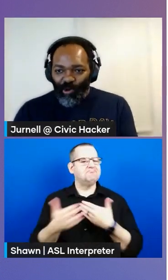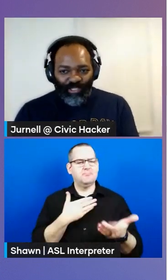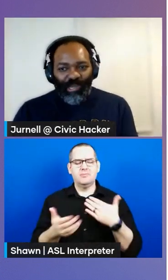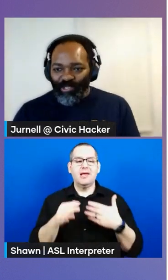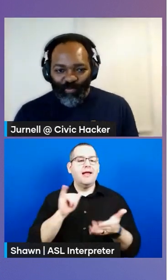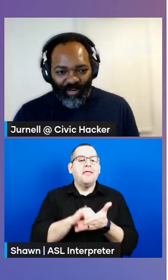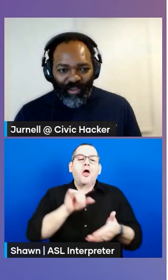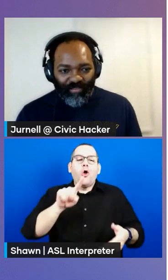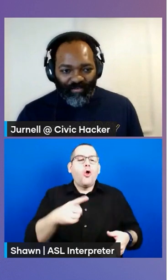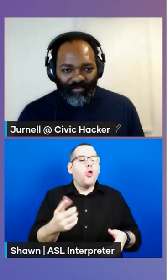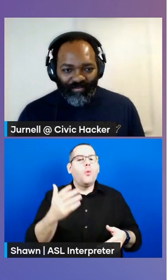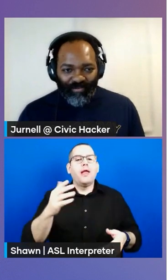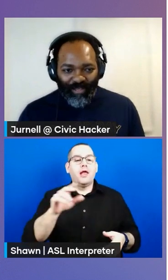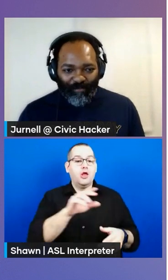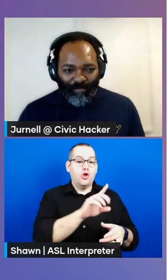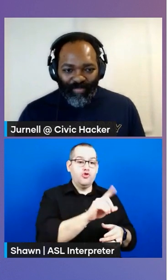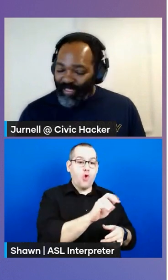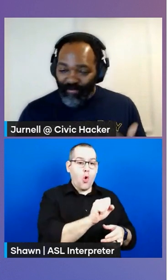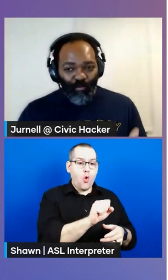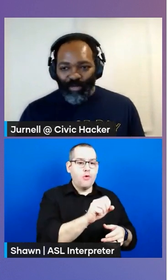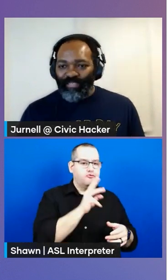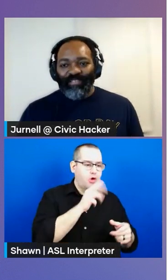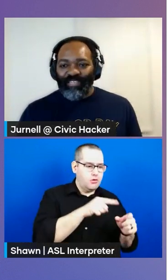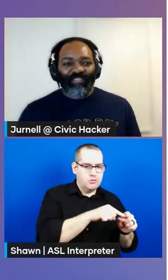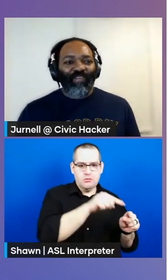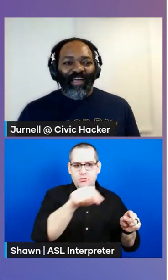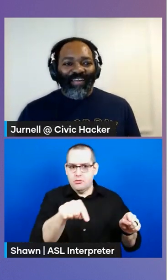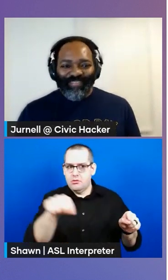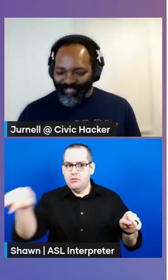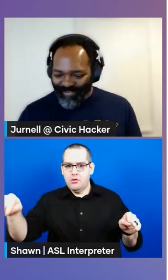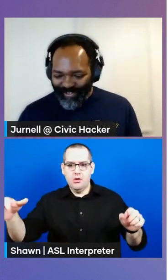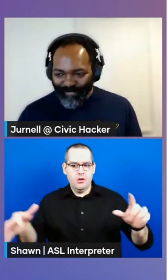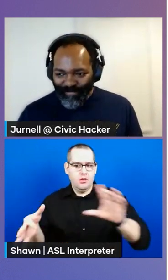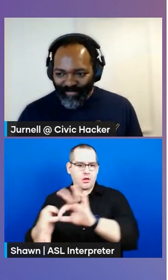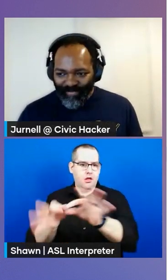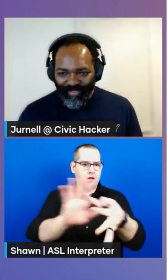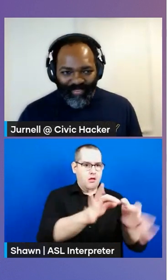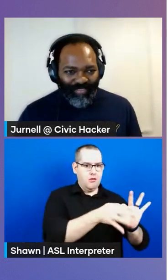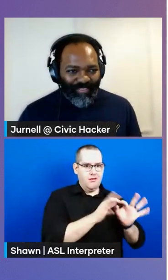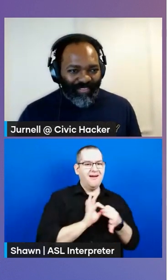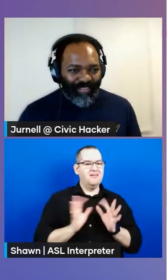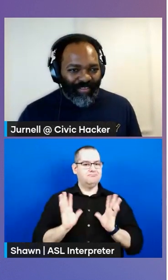the nodes talk to one another. Okay, works out just fine. Okay.